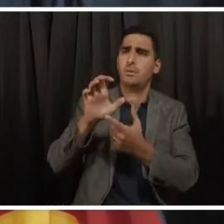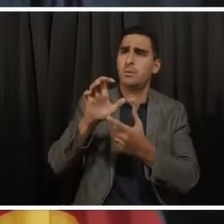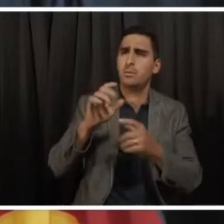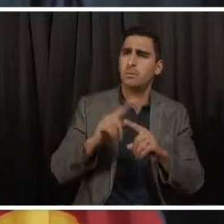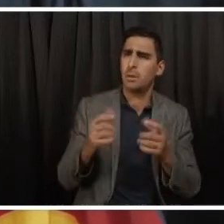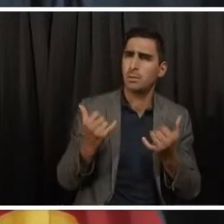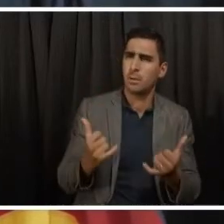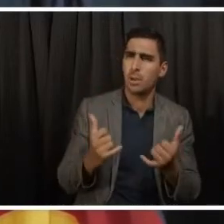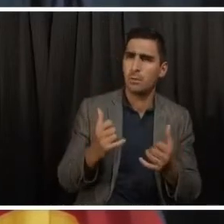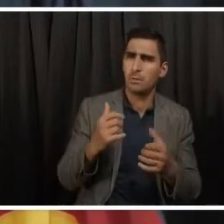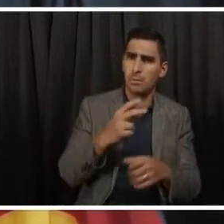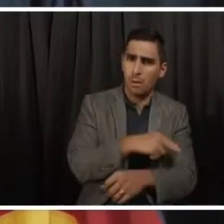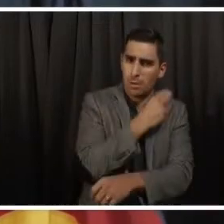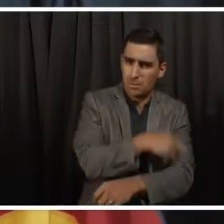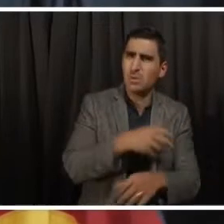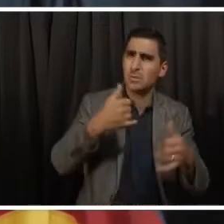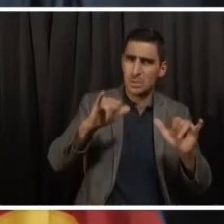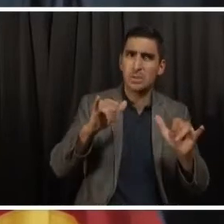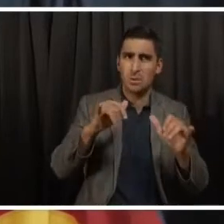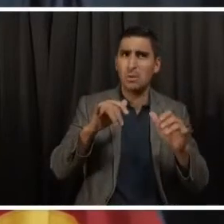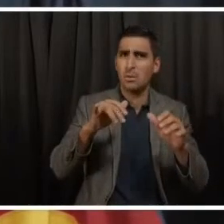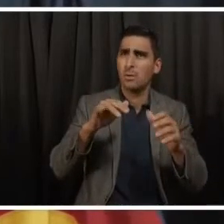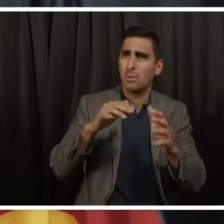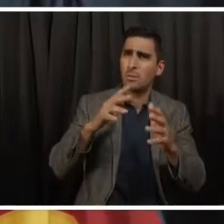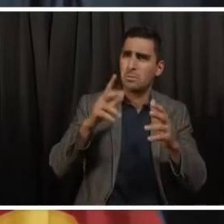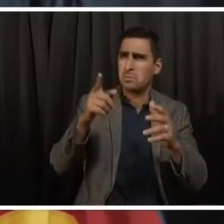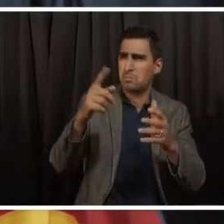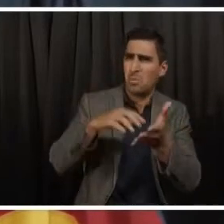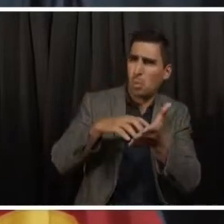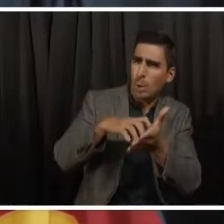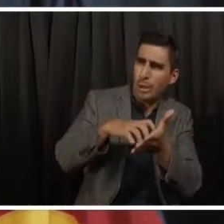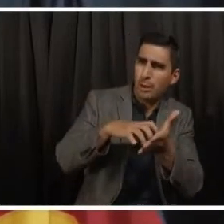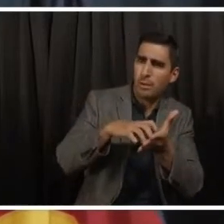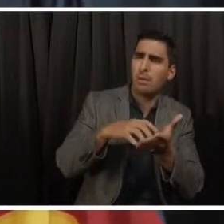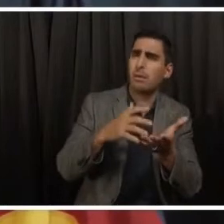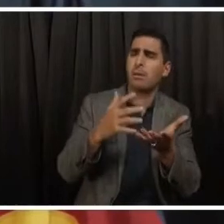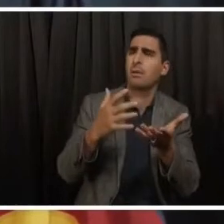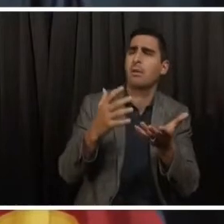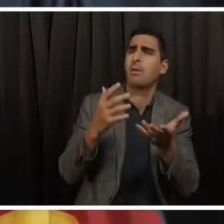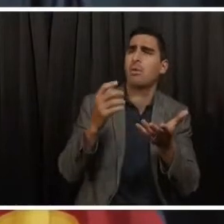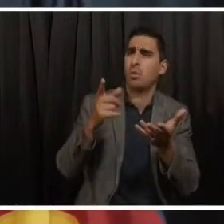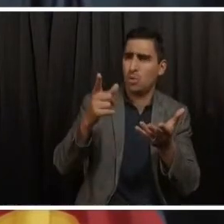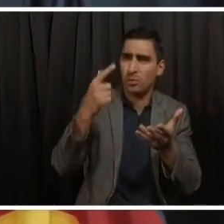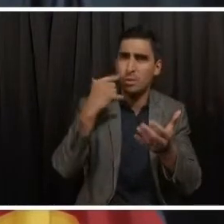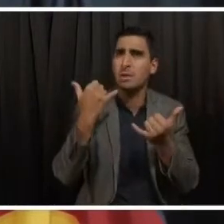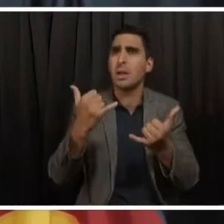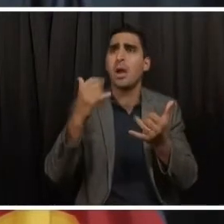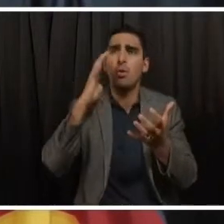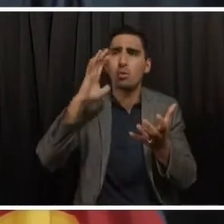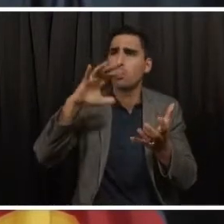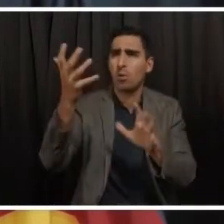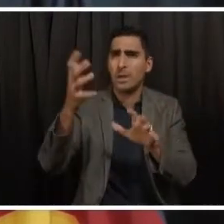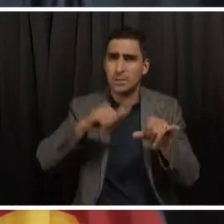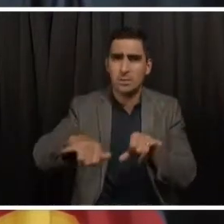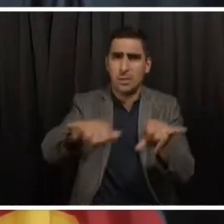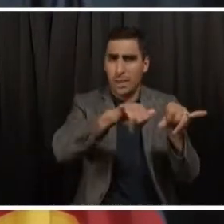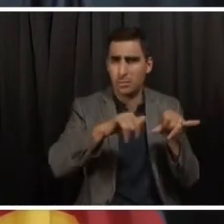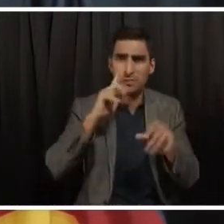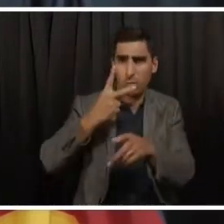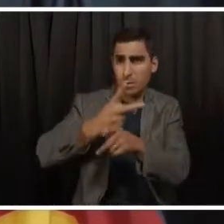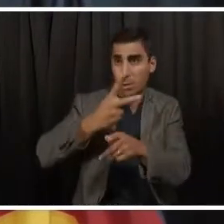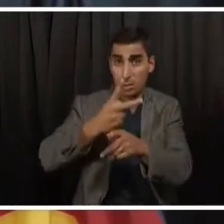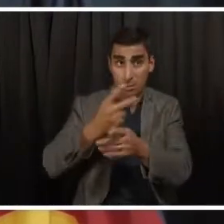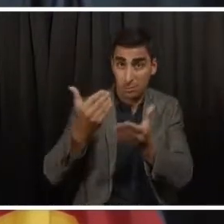are the hospitals still fragile? Are you still at a point where you could push more crisis standards of care out the door? And as far as